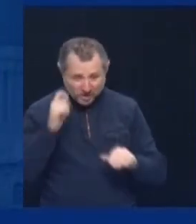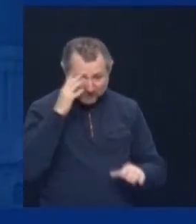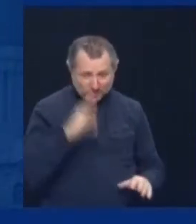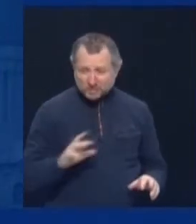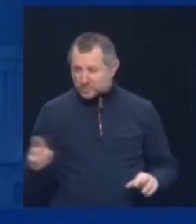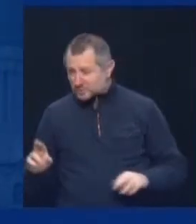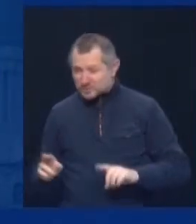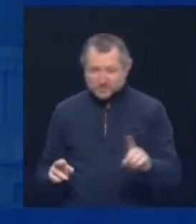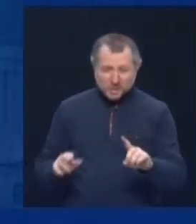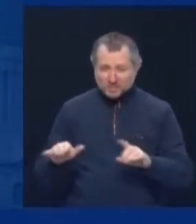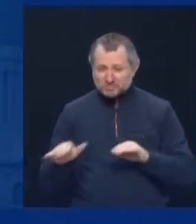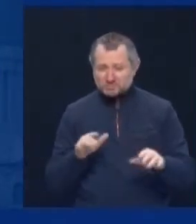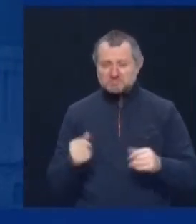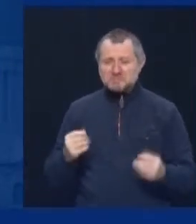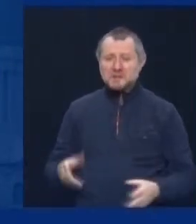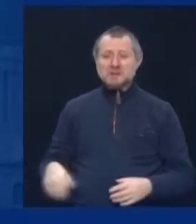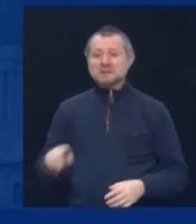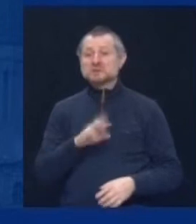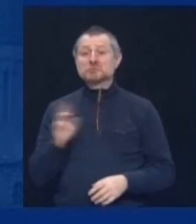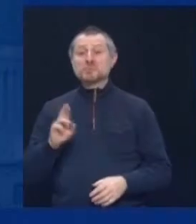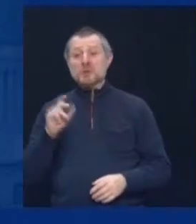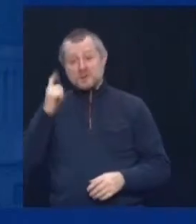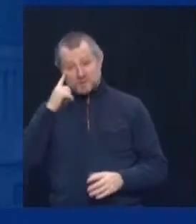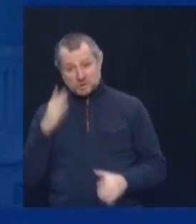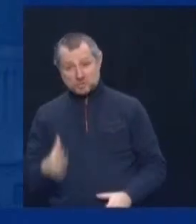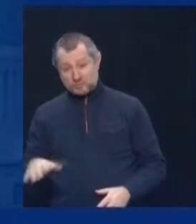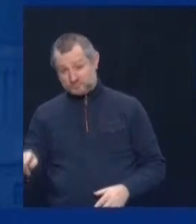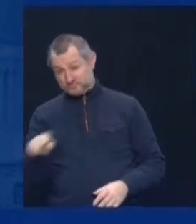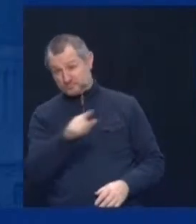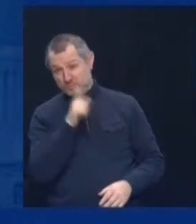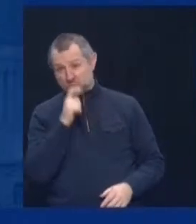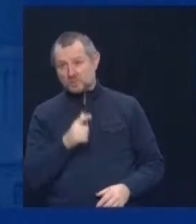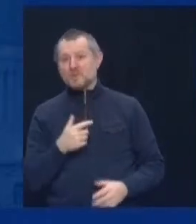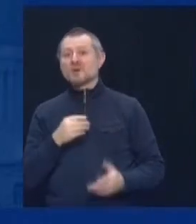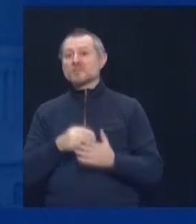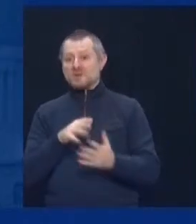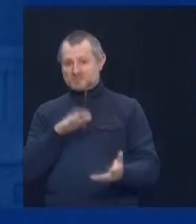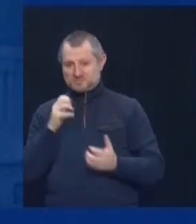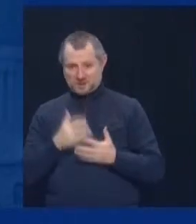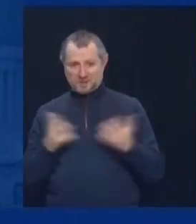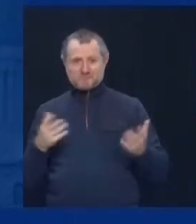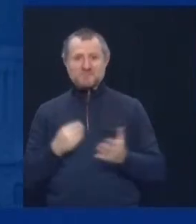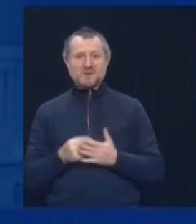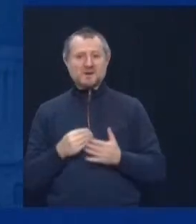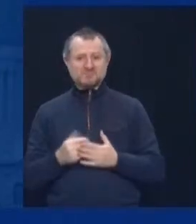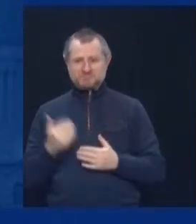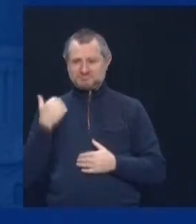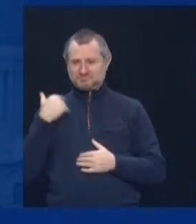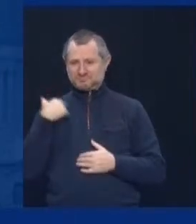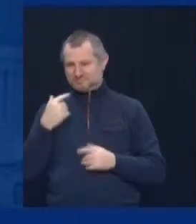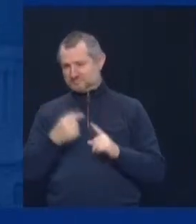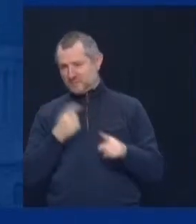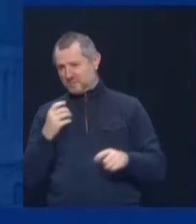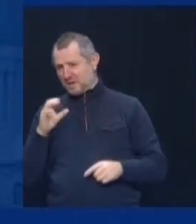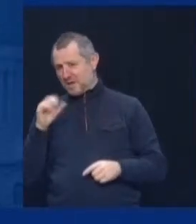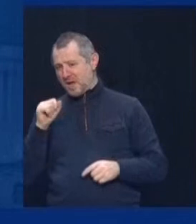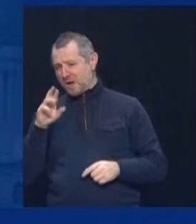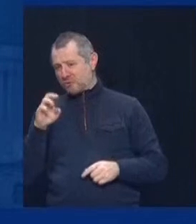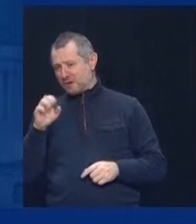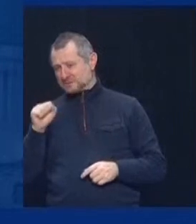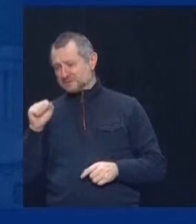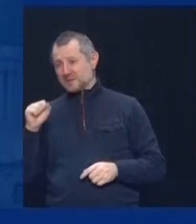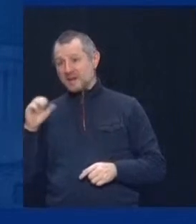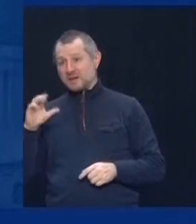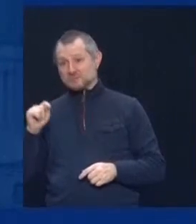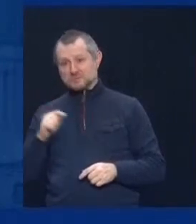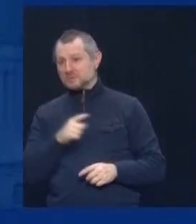Many Republican governors received a lot of funding early on from the CARES Act. As a matter of fact, they received